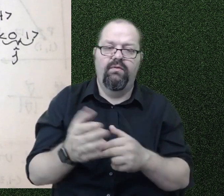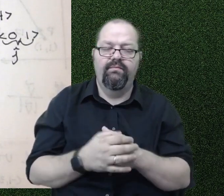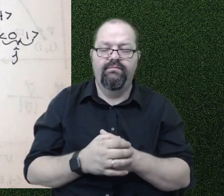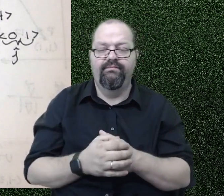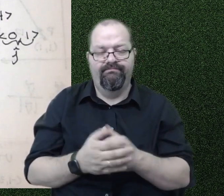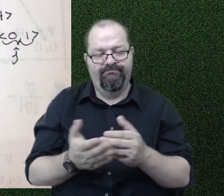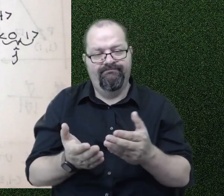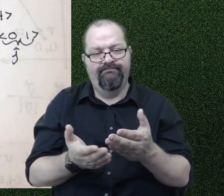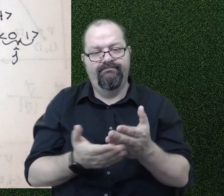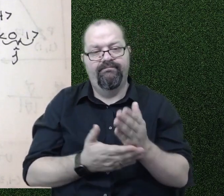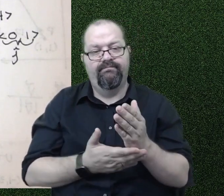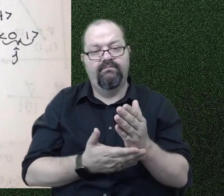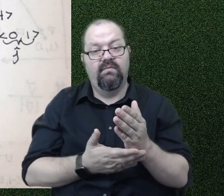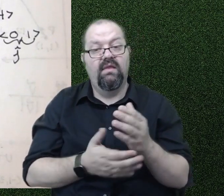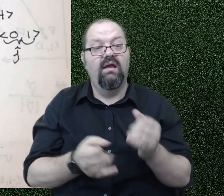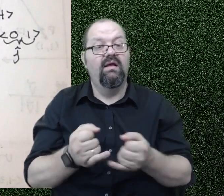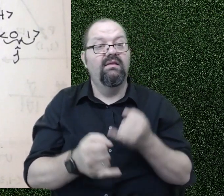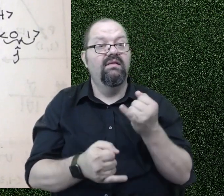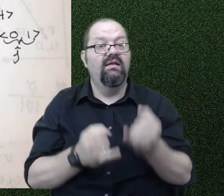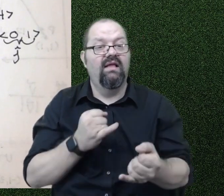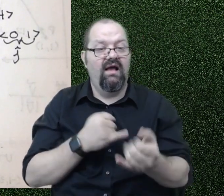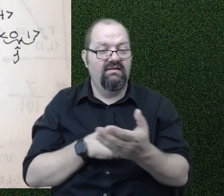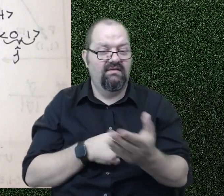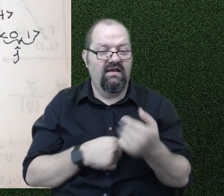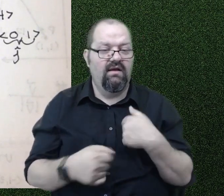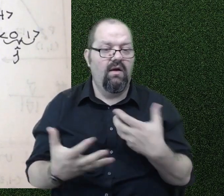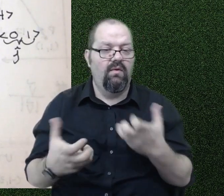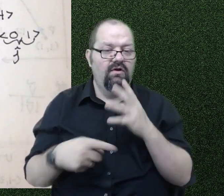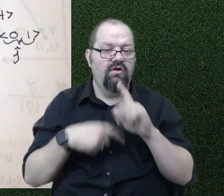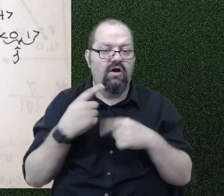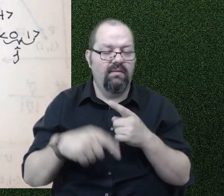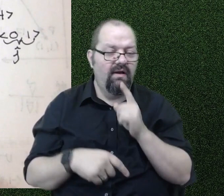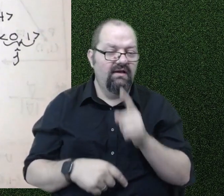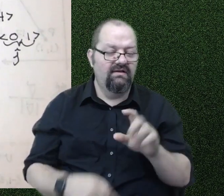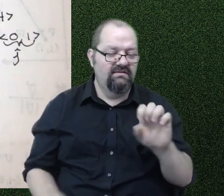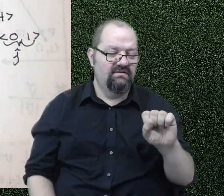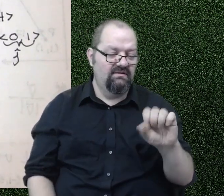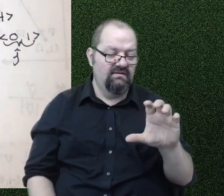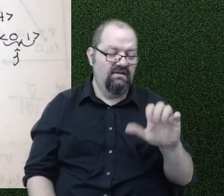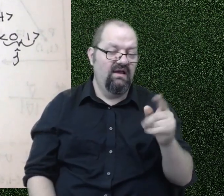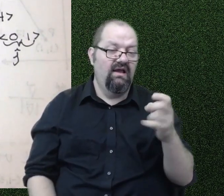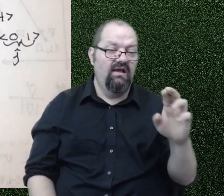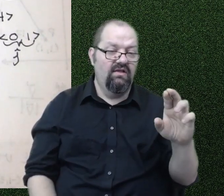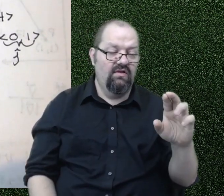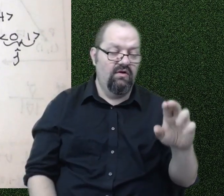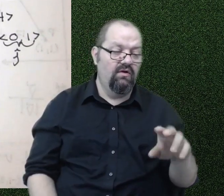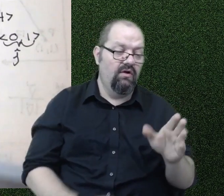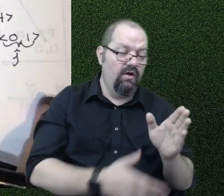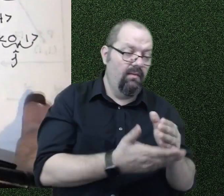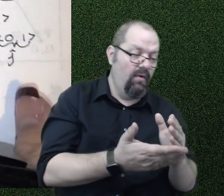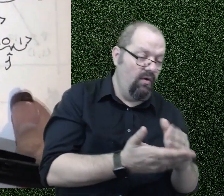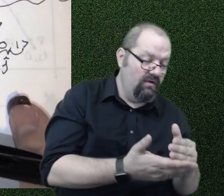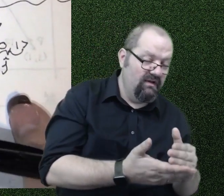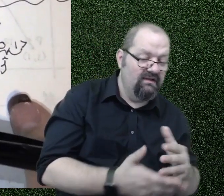All right. I guess the last thing to talk about is scalar components versus vector components of v.